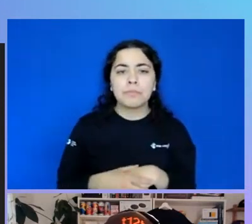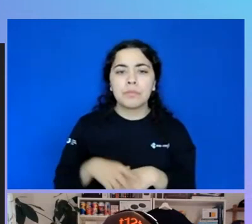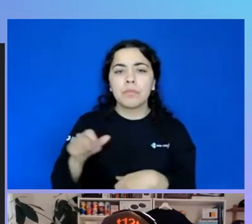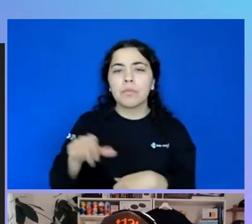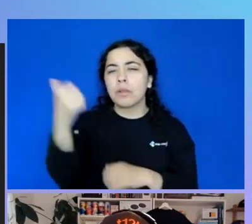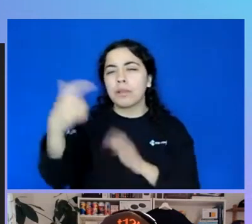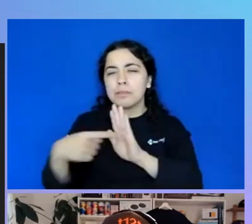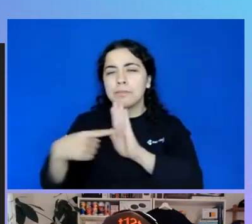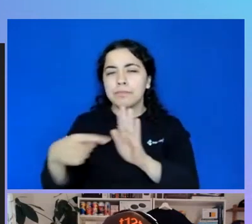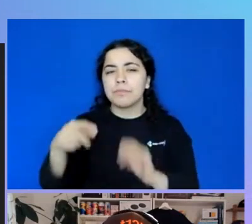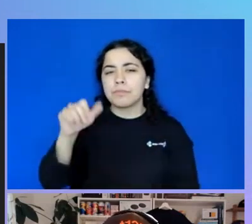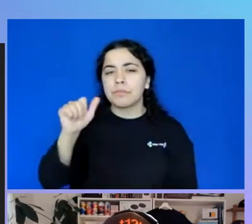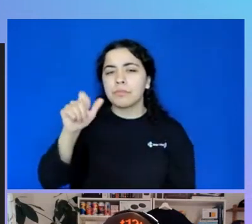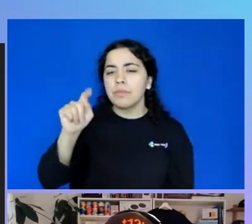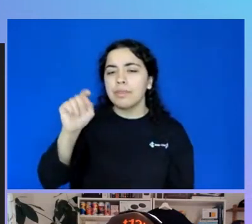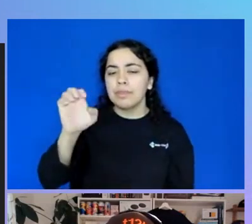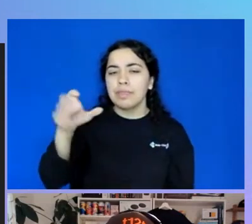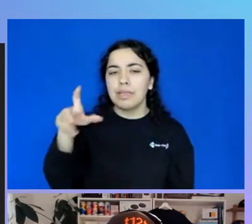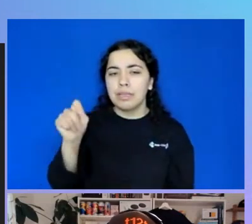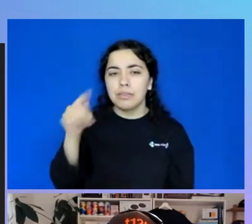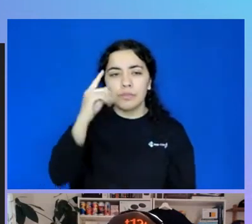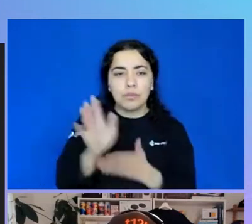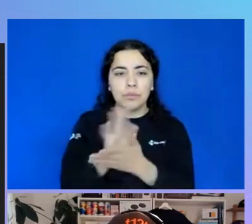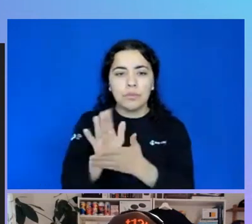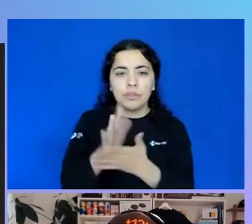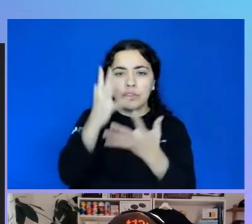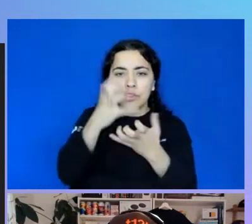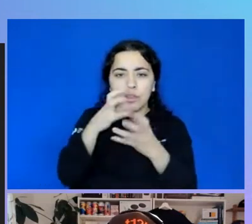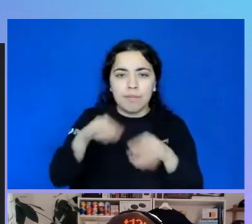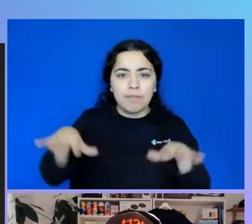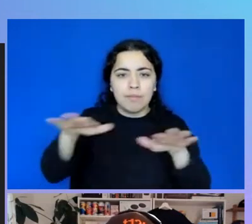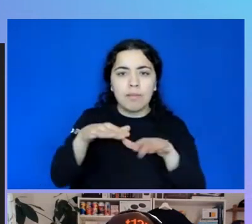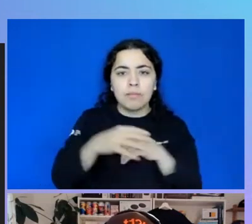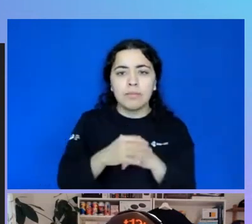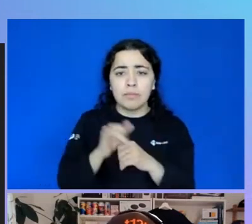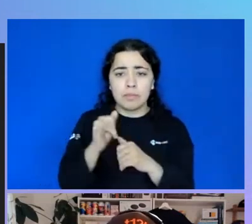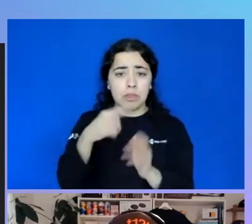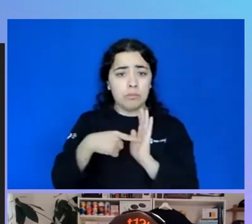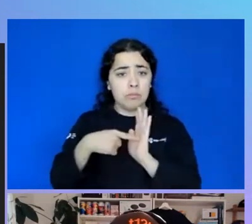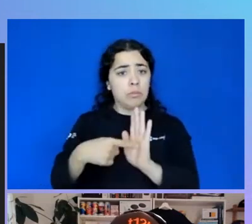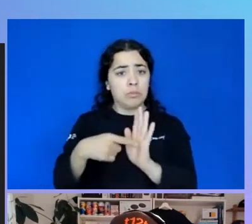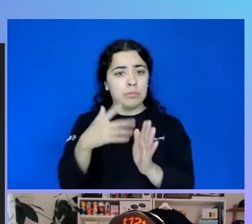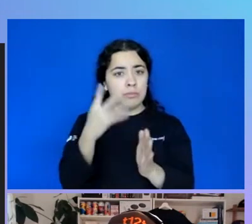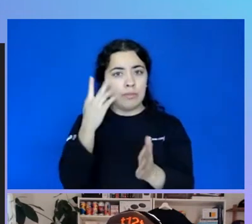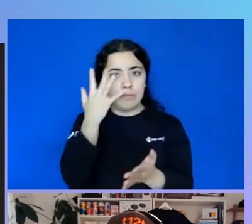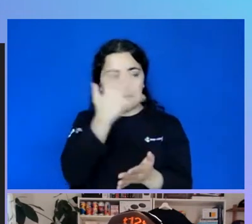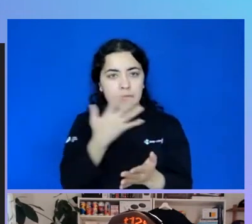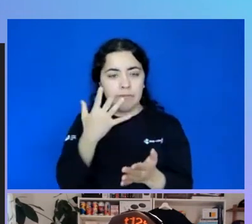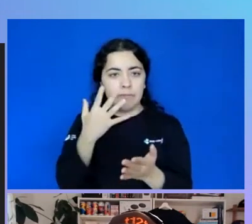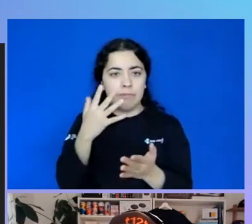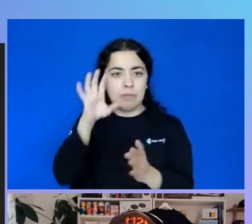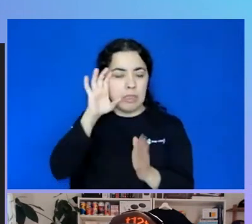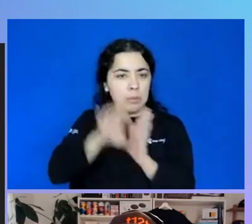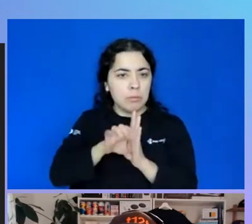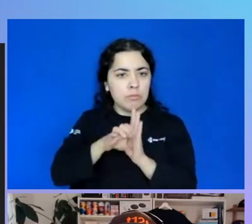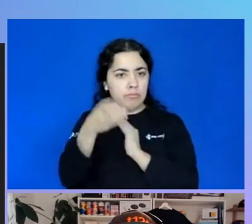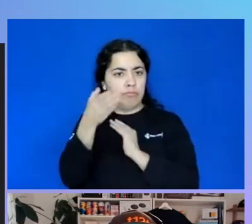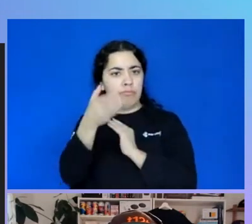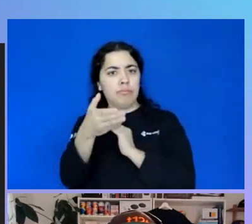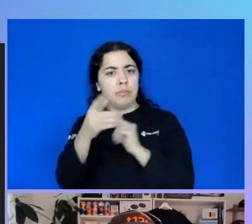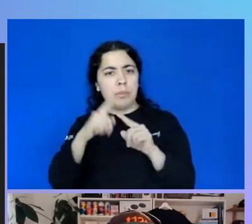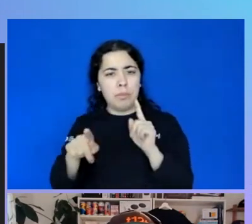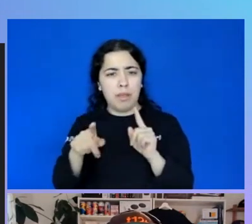movie Darkland. And yeah, it shows a face in the image, but in this case, it doesn't make sense to put that alt